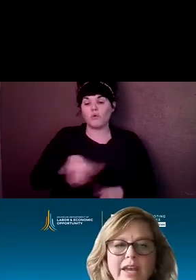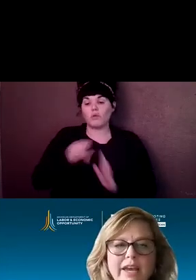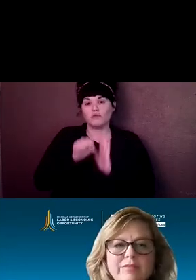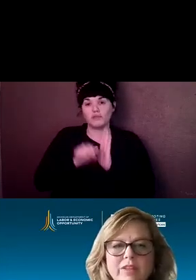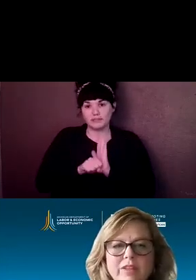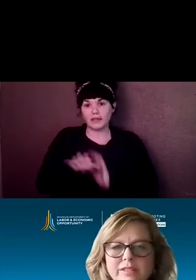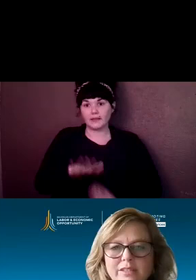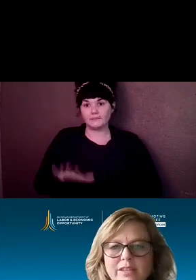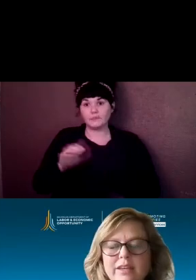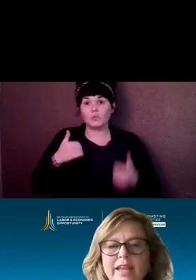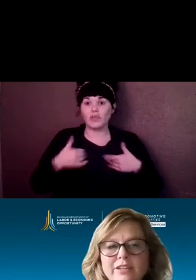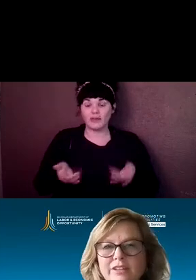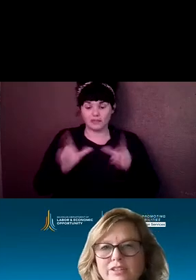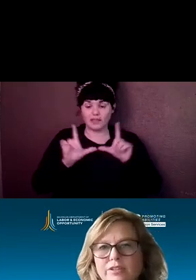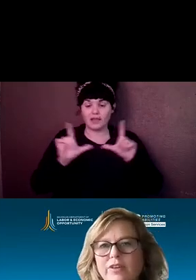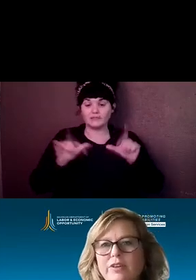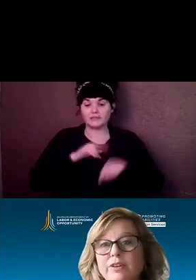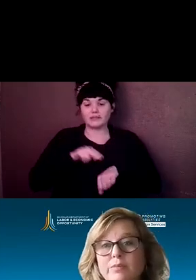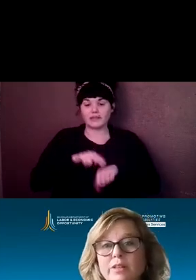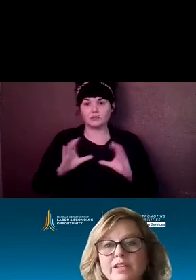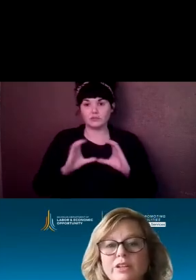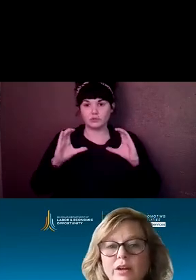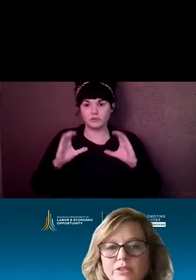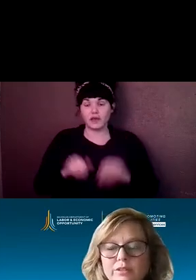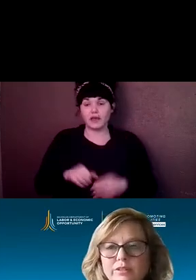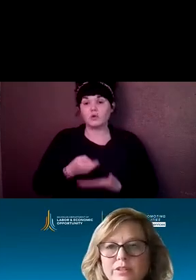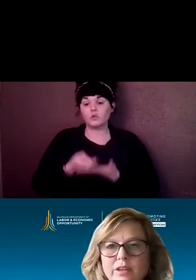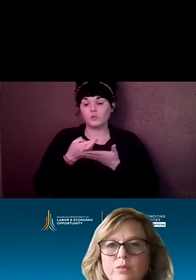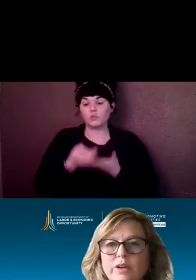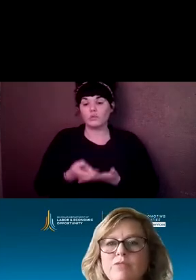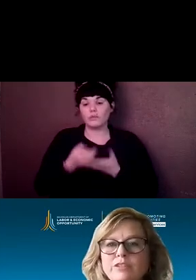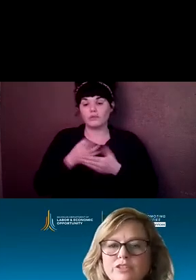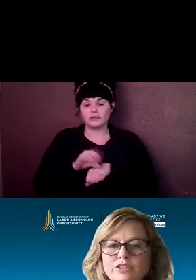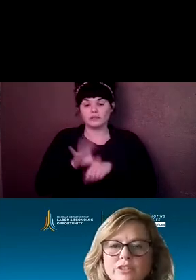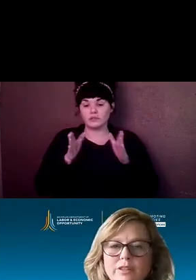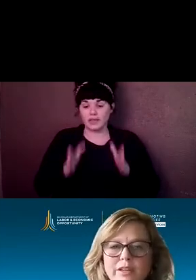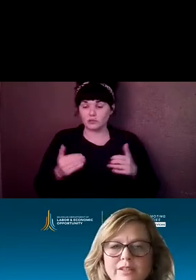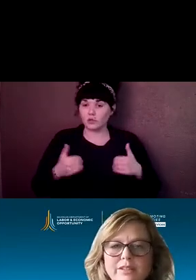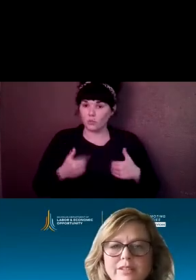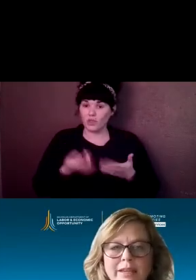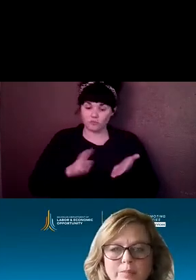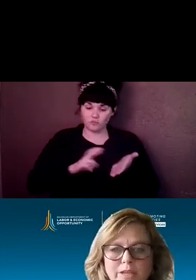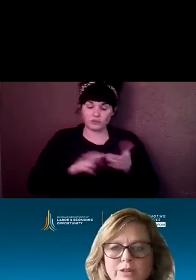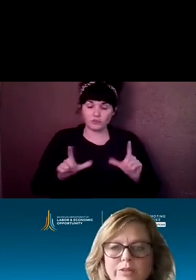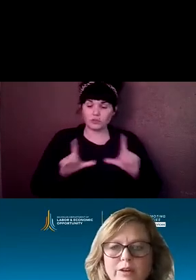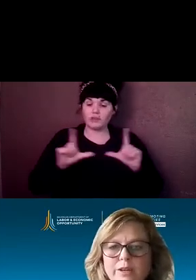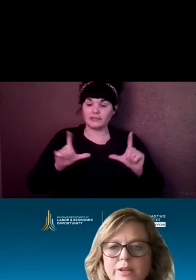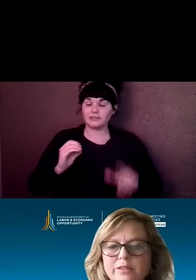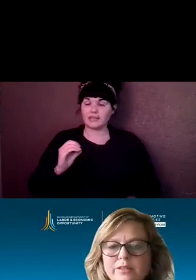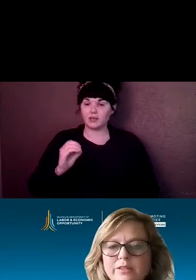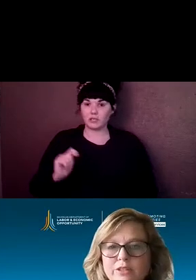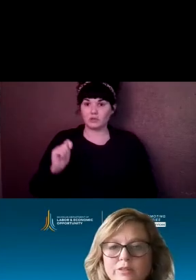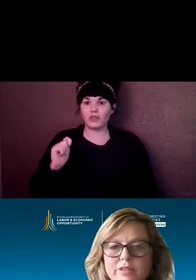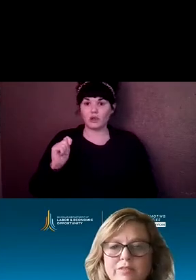We have licensed and nationally certified rehabilitation counselors. We have registered and licensed occupational therapists